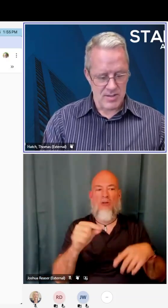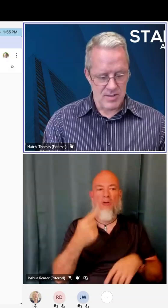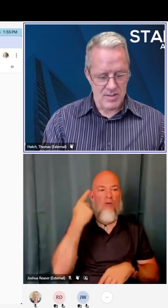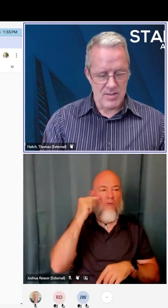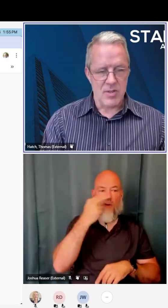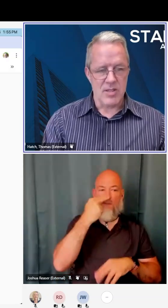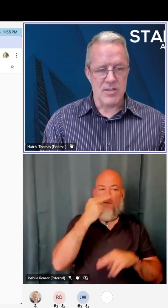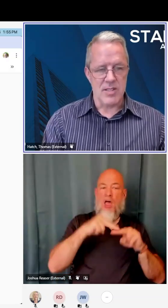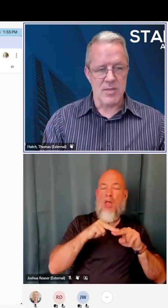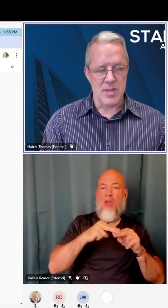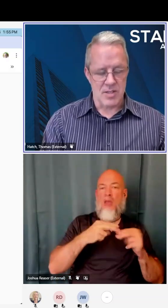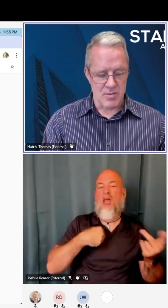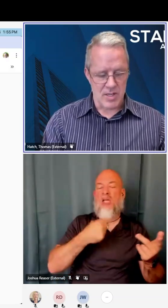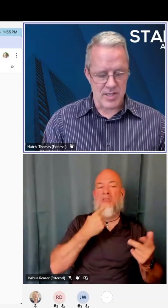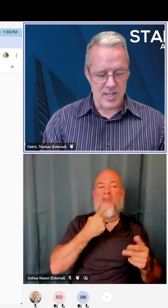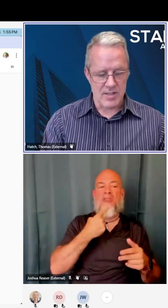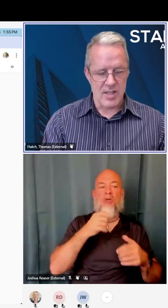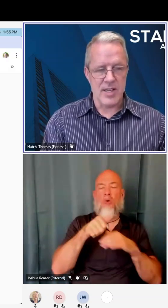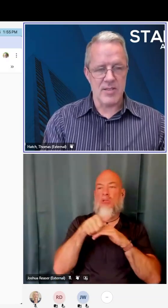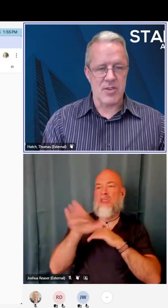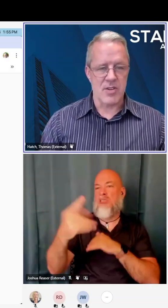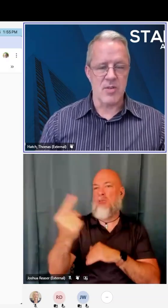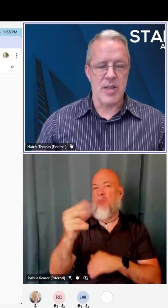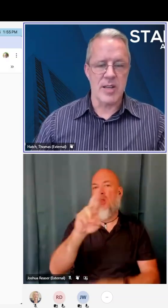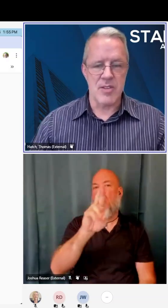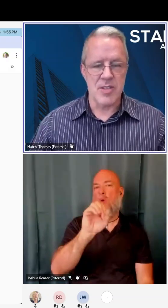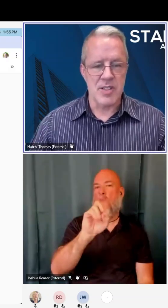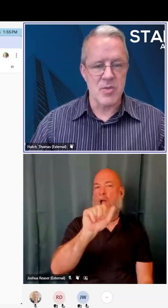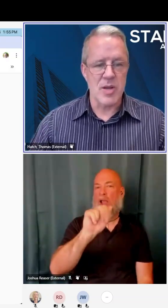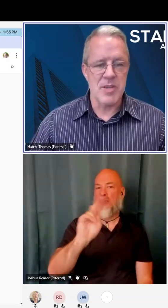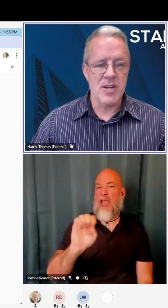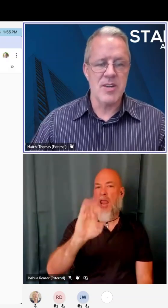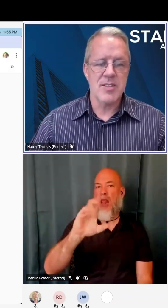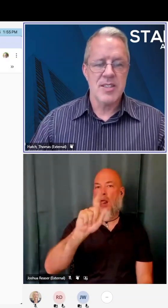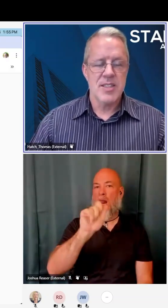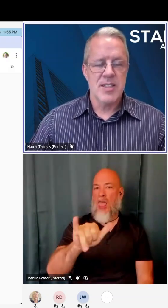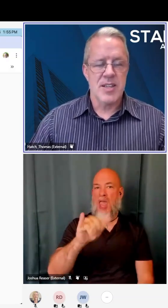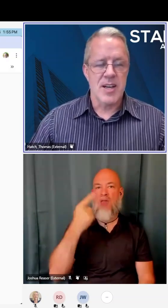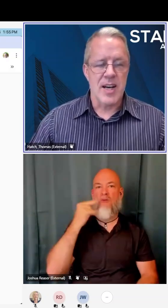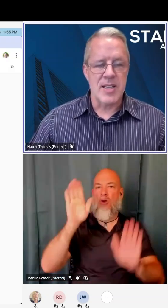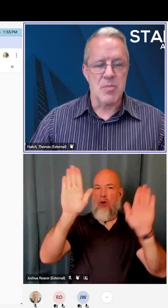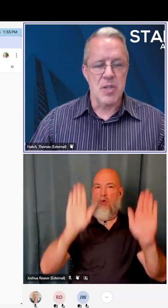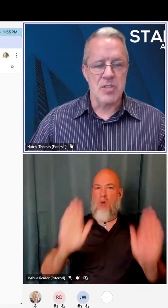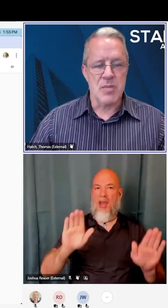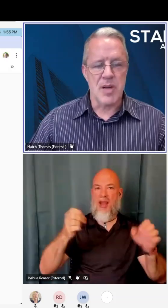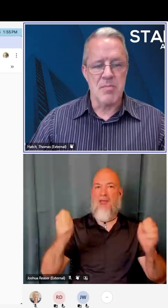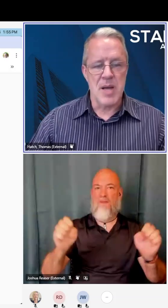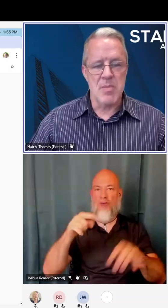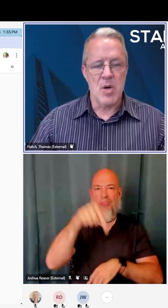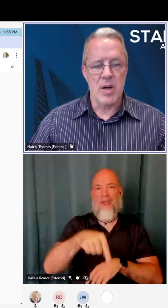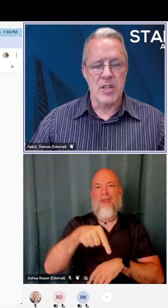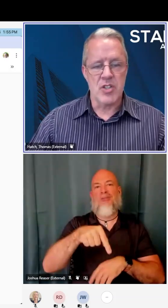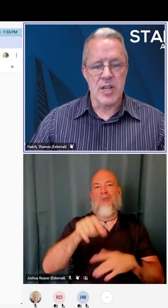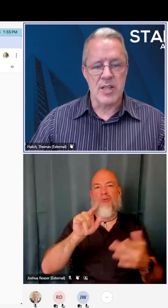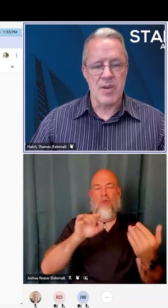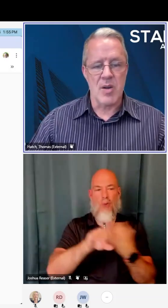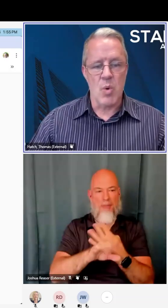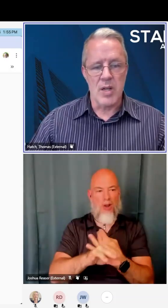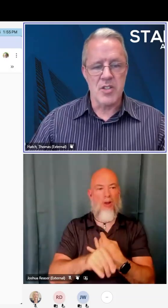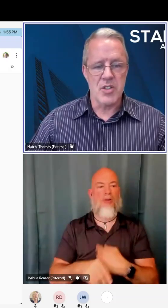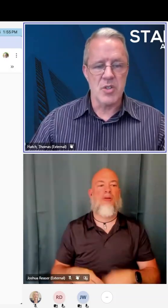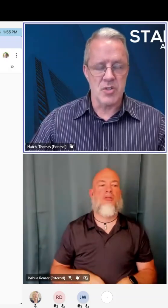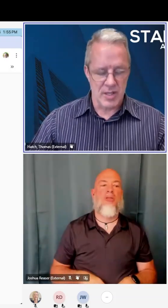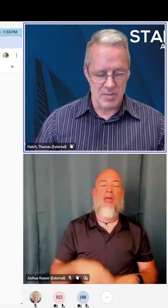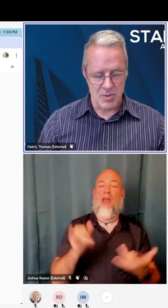say we're going to send something to Roxanne Clay for her great efforts on this webinar. I can put a memo on the check if